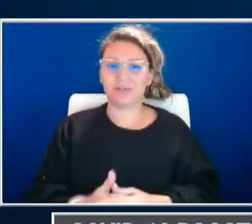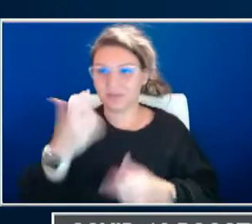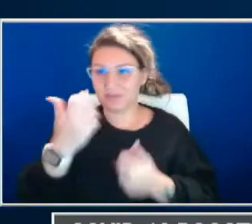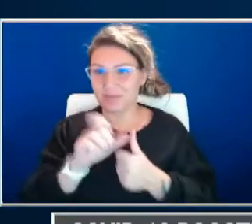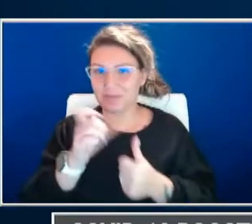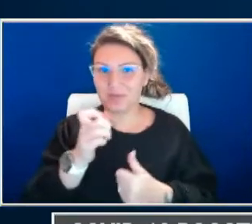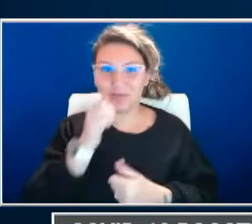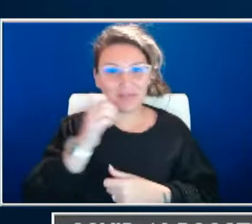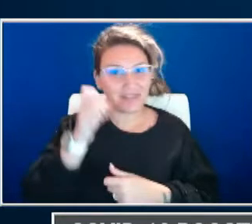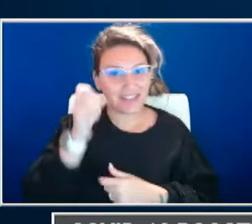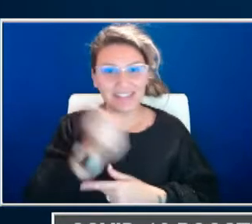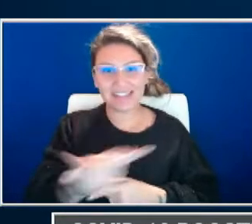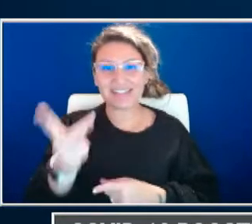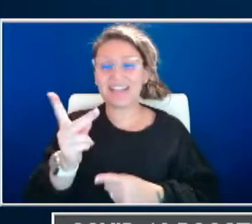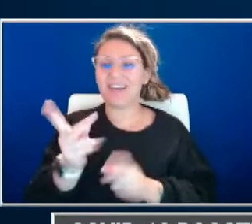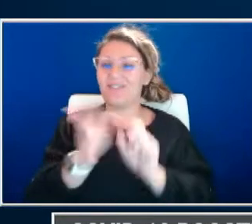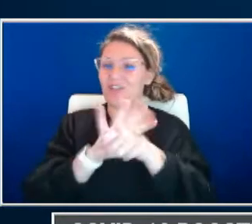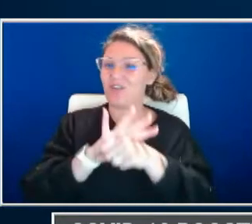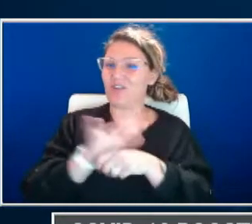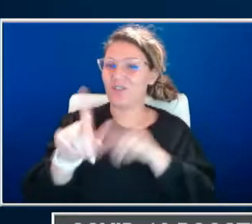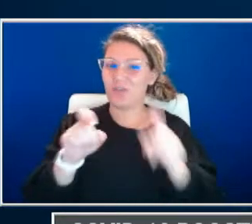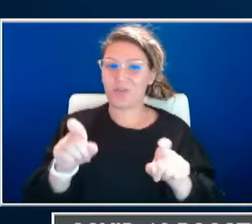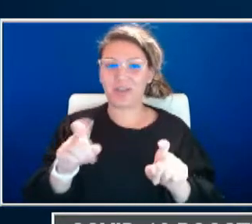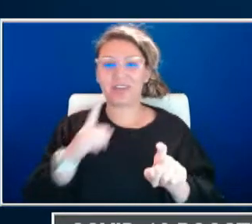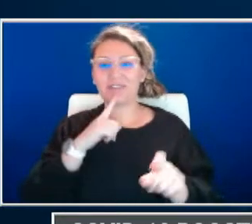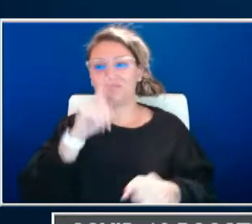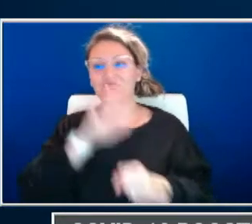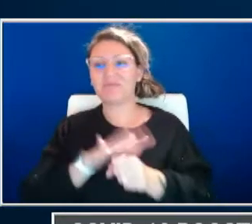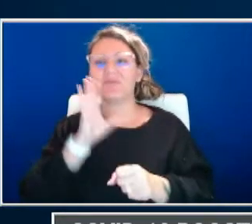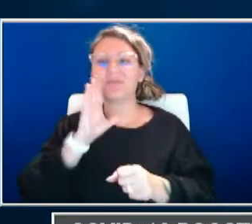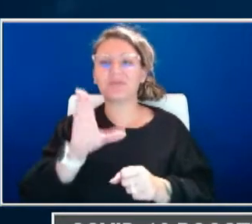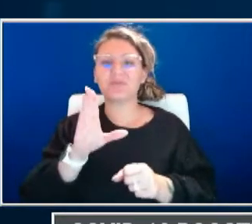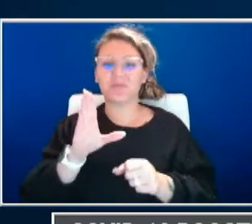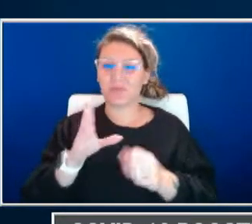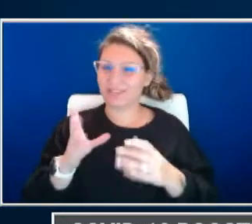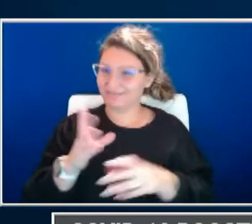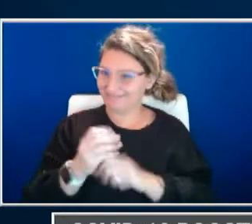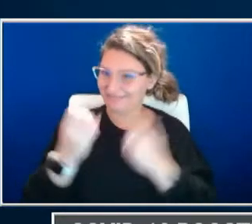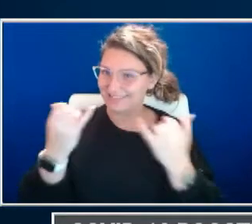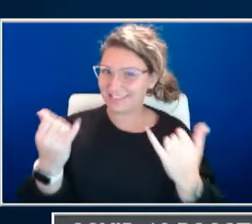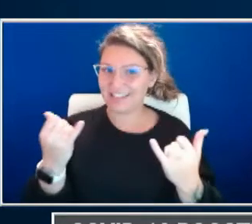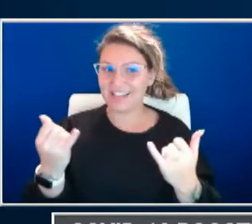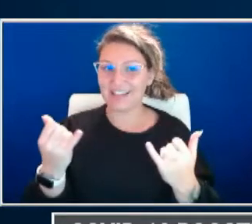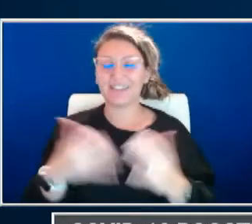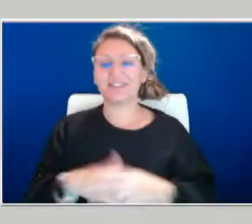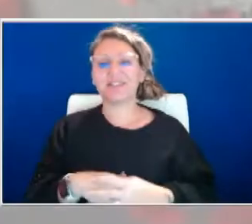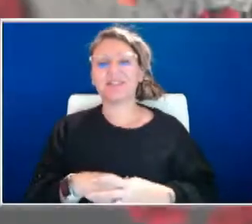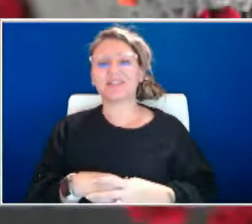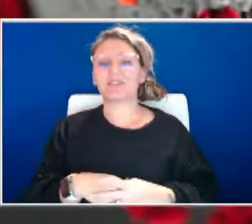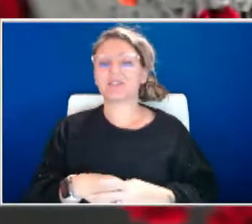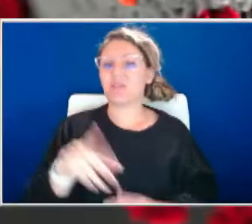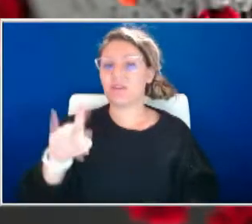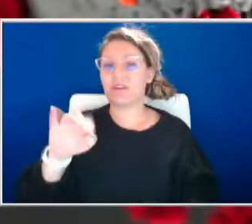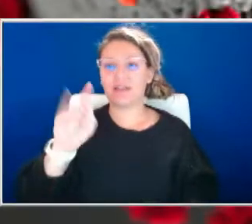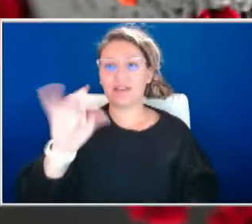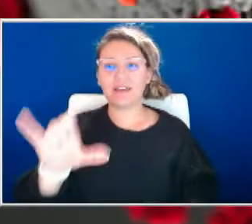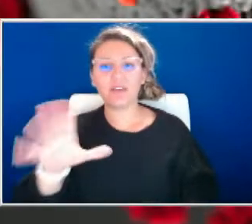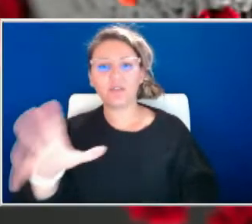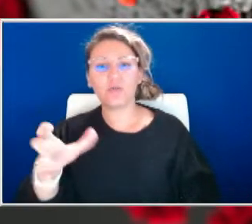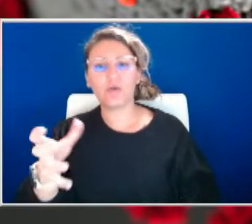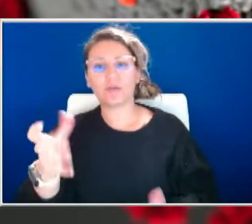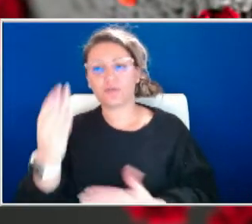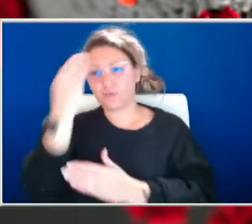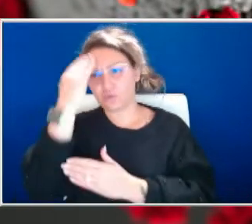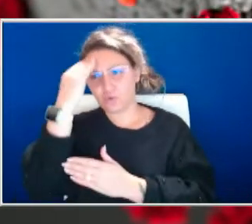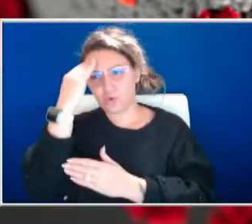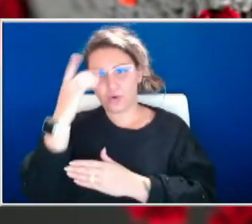COVID questions for you that I was unable to get to, so I promised I'd get to them today. Yeah. So I want to get to Kathy's question. She wants to know, if you put off getting